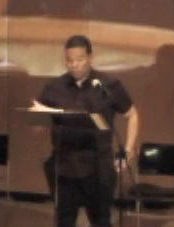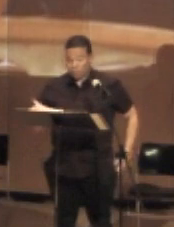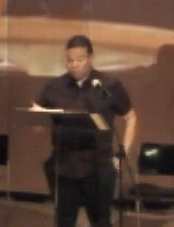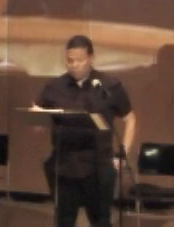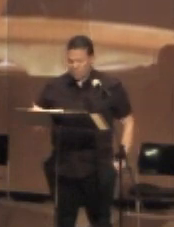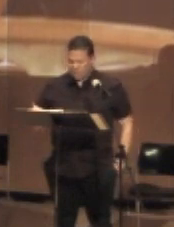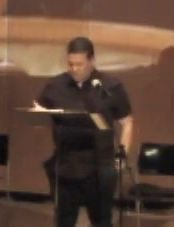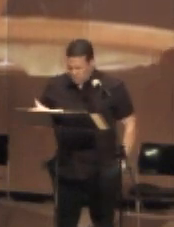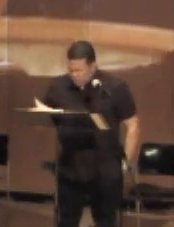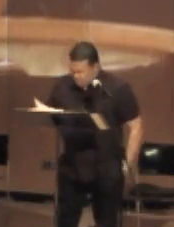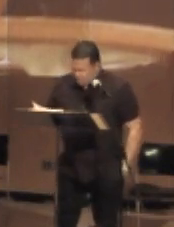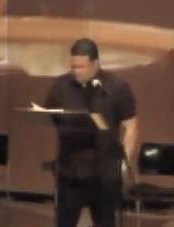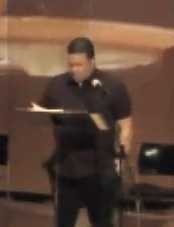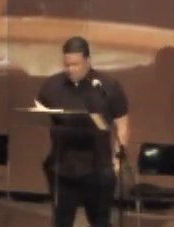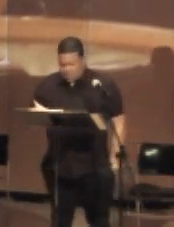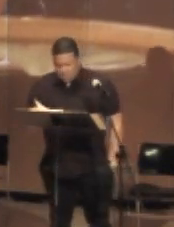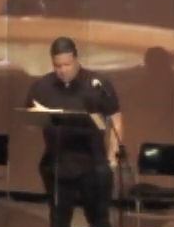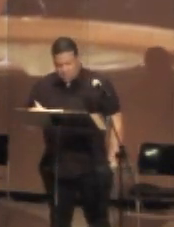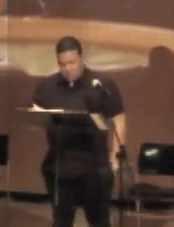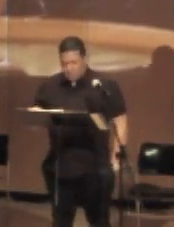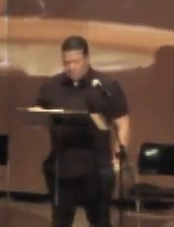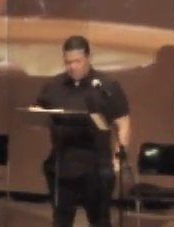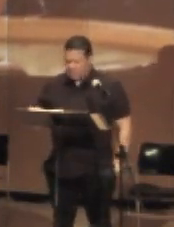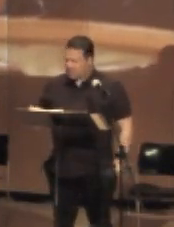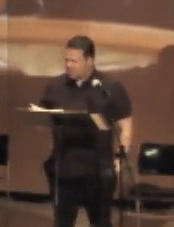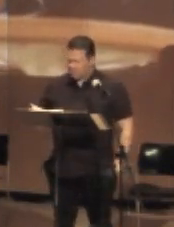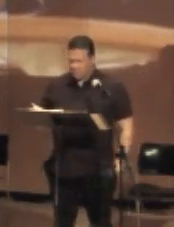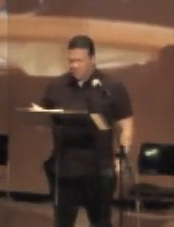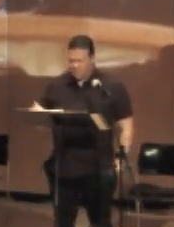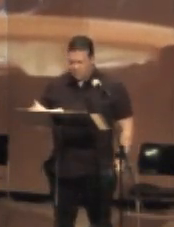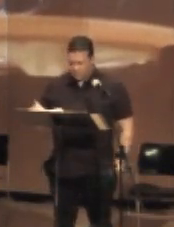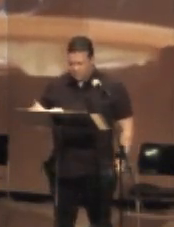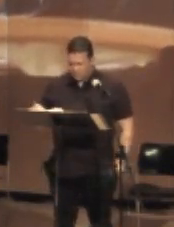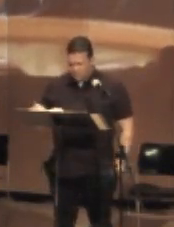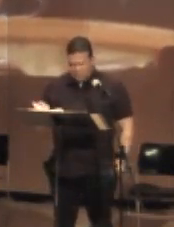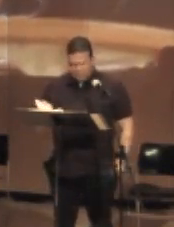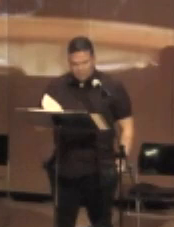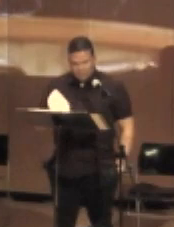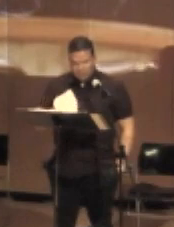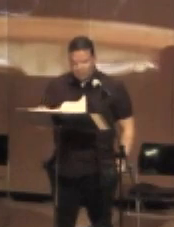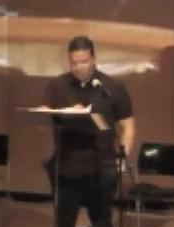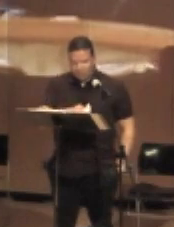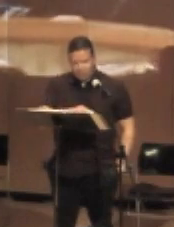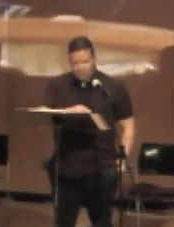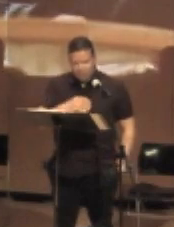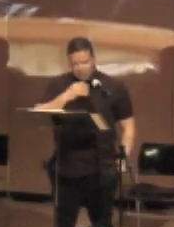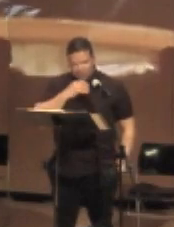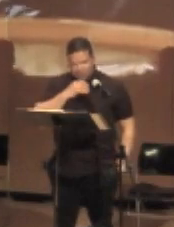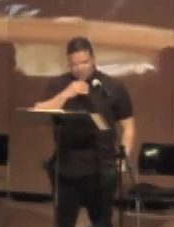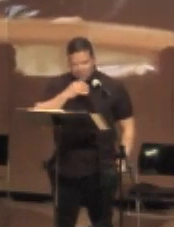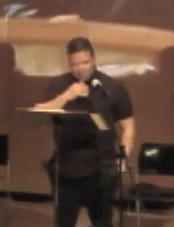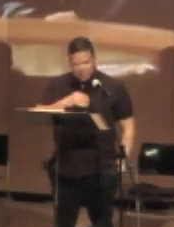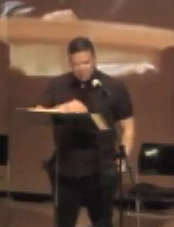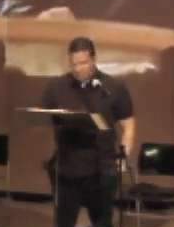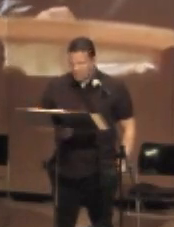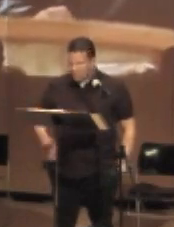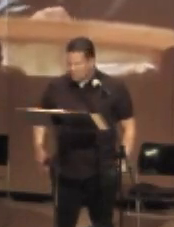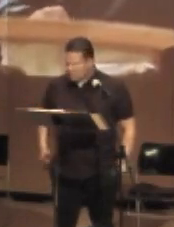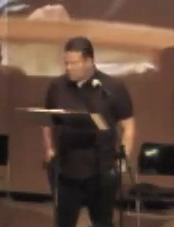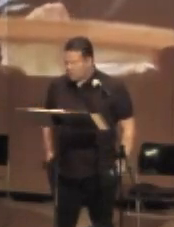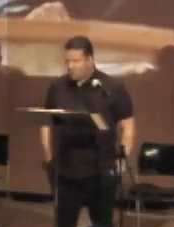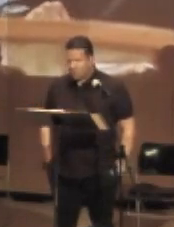birthday girl right johannas also starts to walk around yeah no's supposed to come as soon as she's done